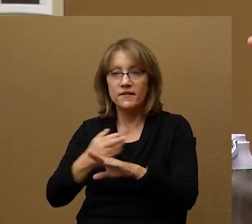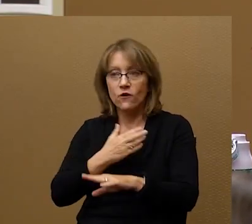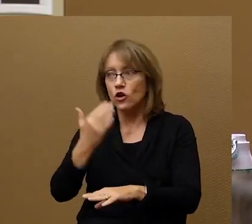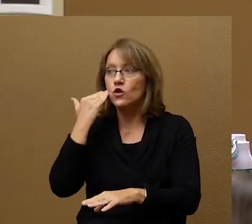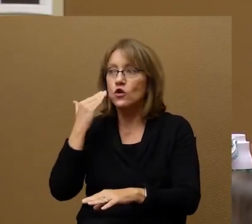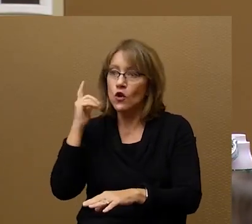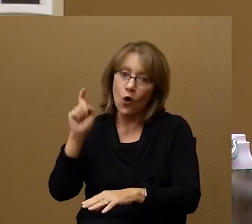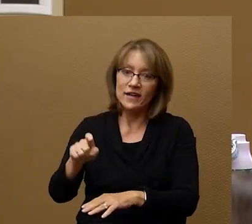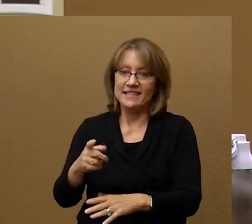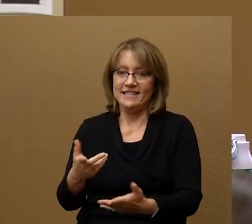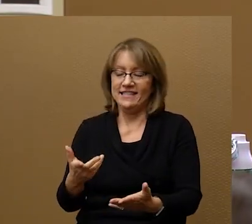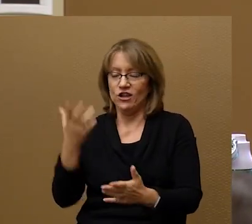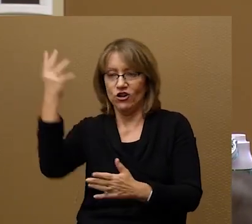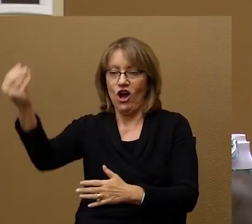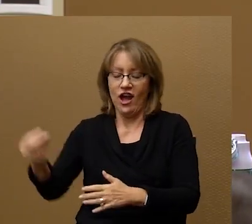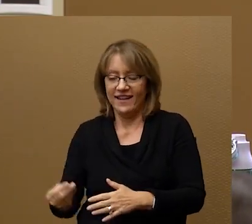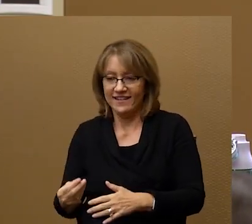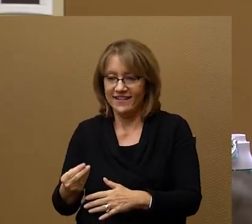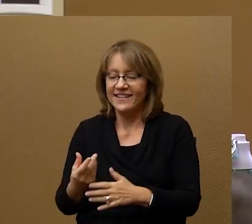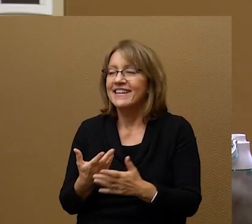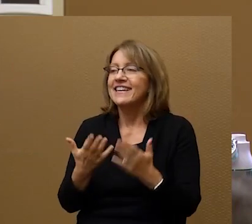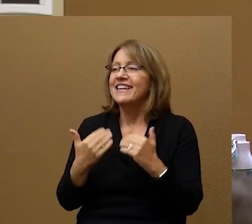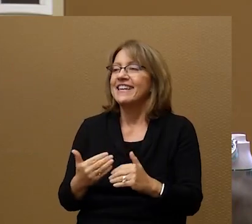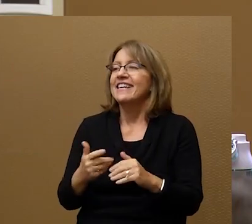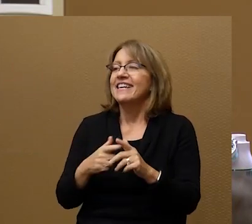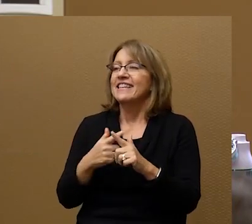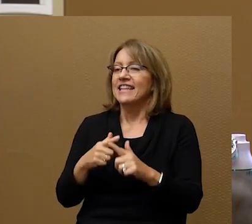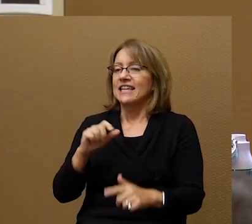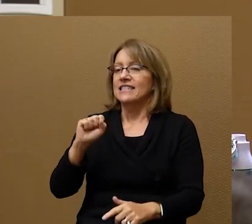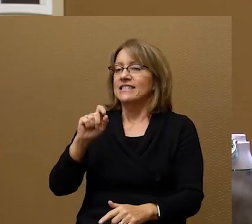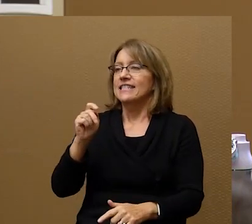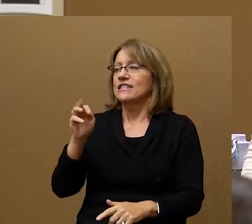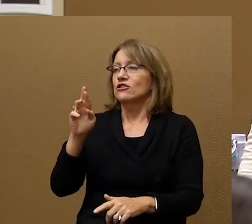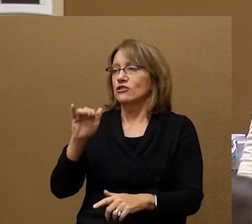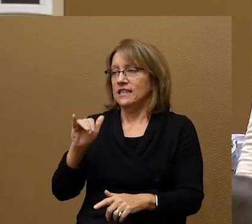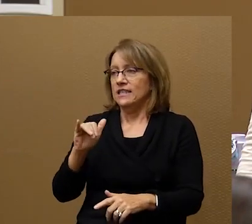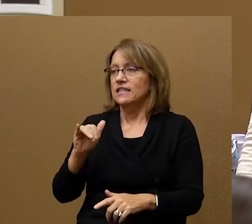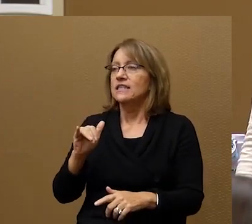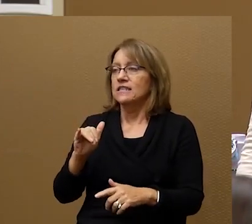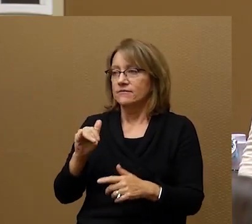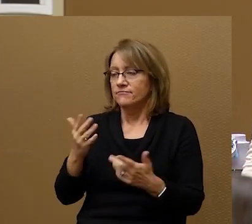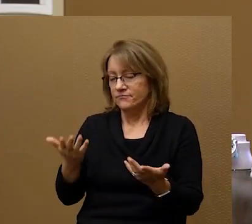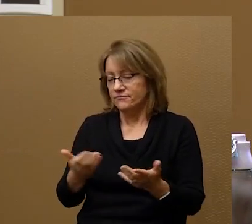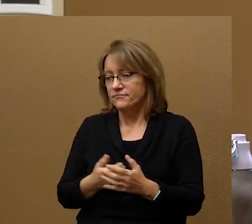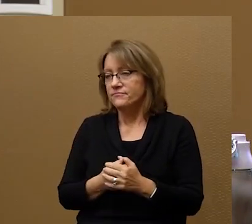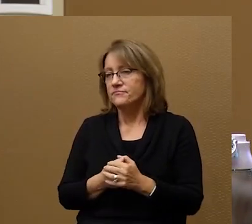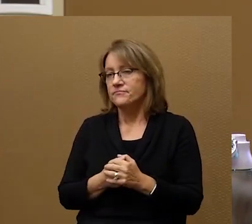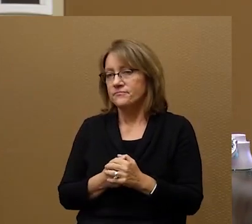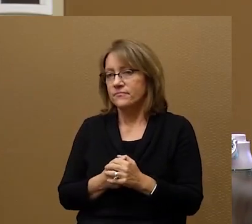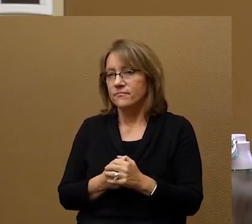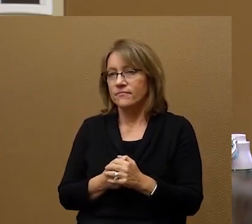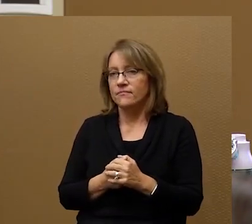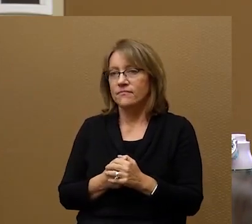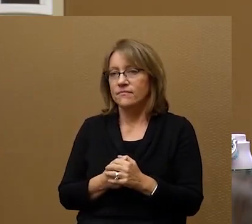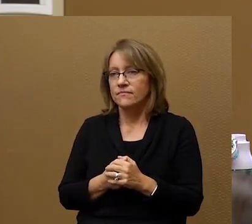it. And then sensory, which we went into quite deeply this morning. So